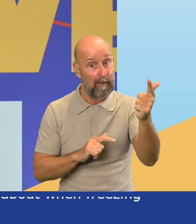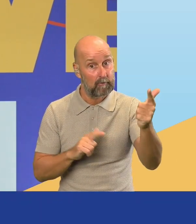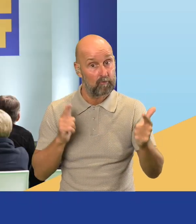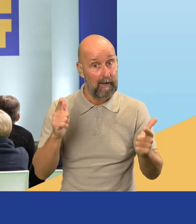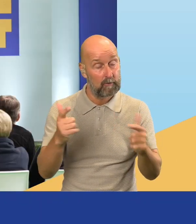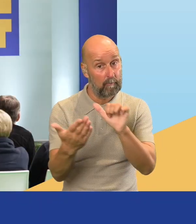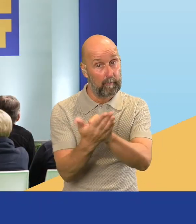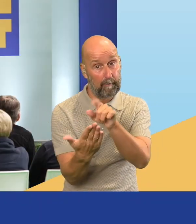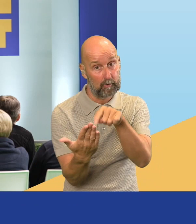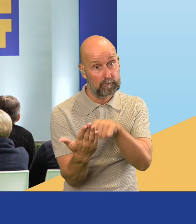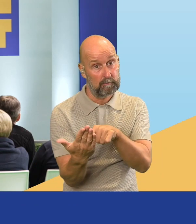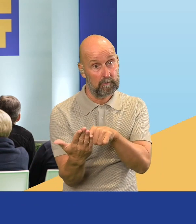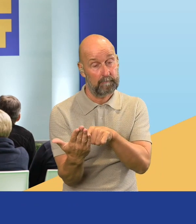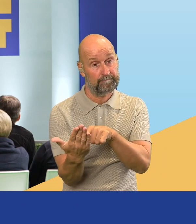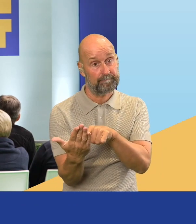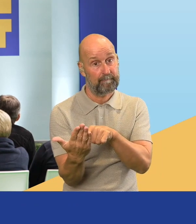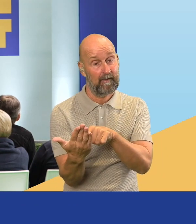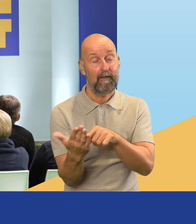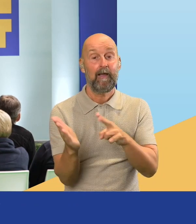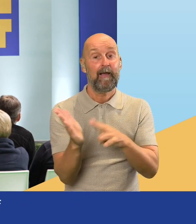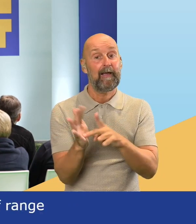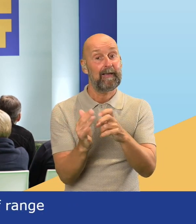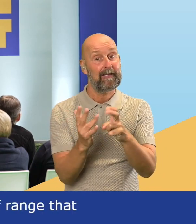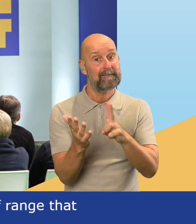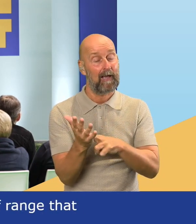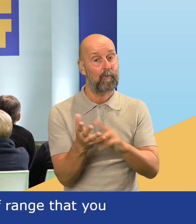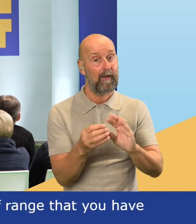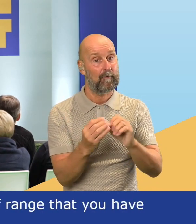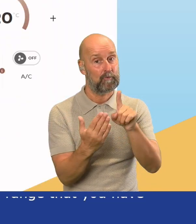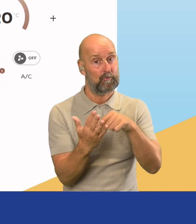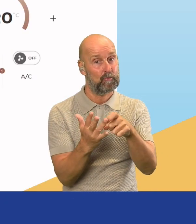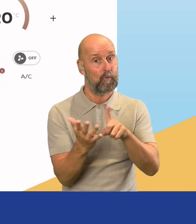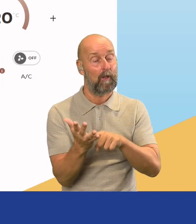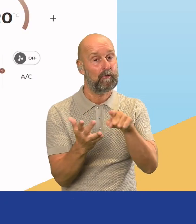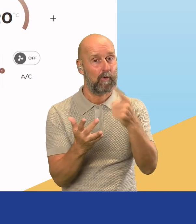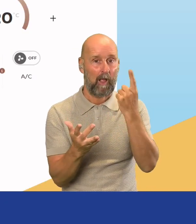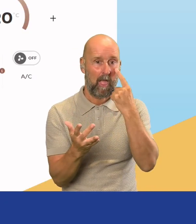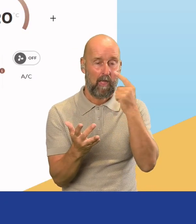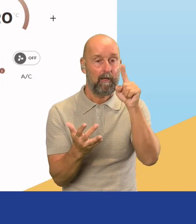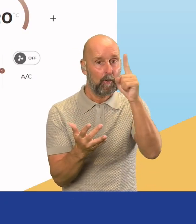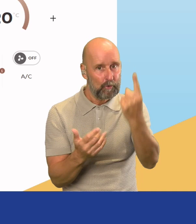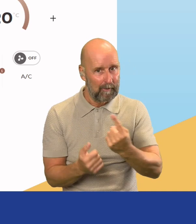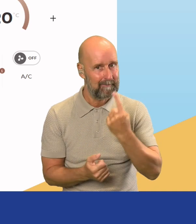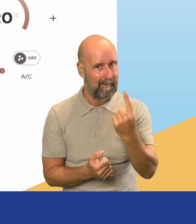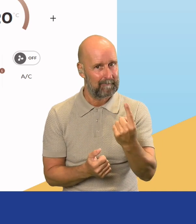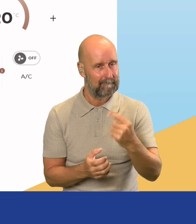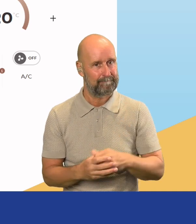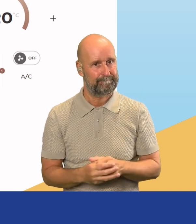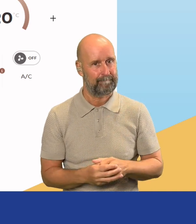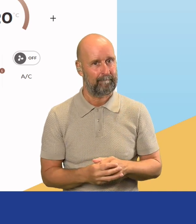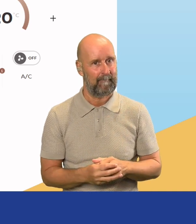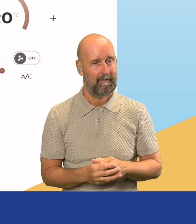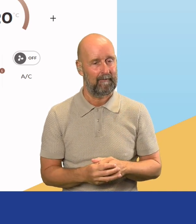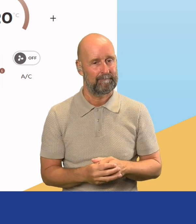published? Well, at Nissan, we build a tool, actually, for you to go and investigate that for yourselves. And usefully, we're going to